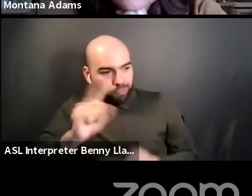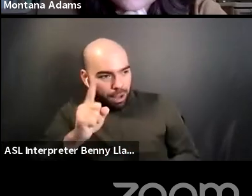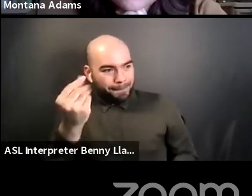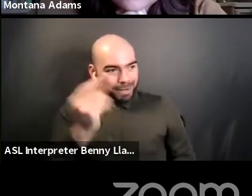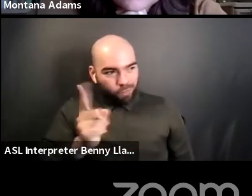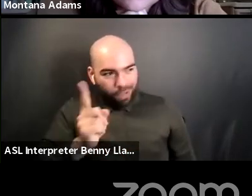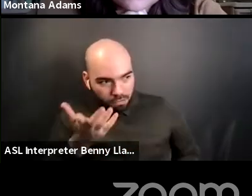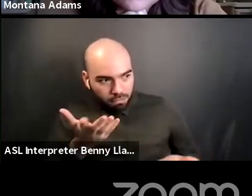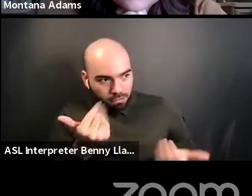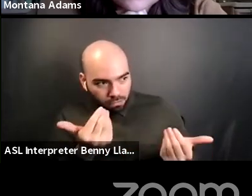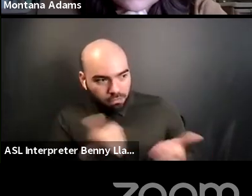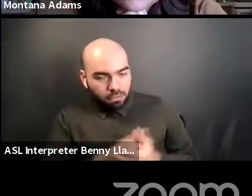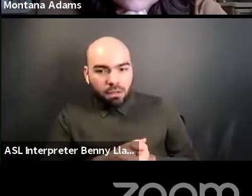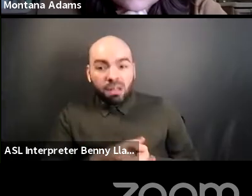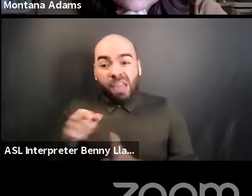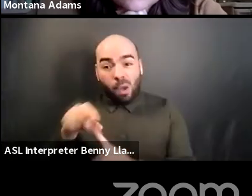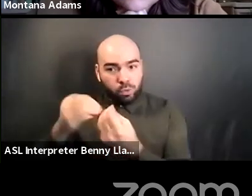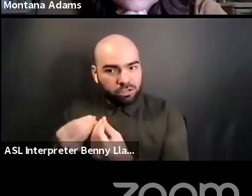think